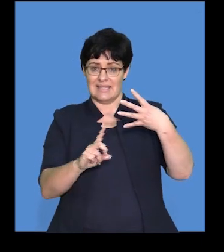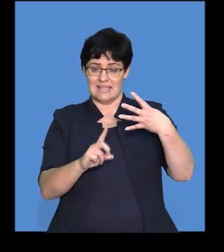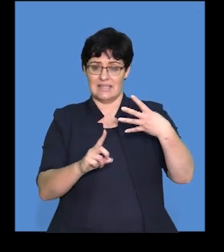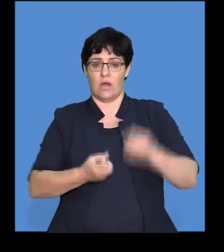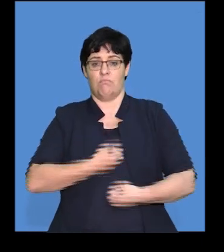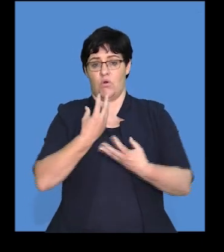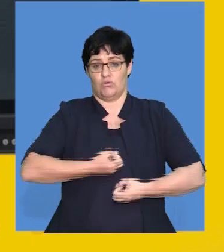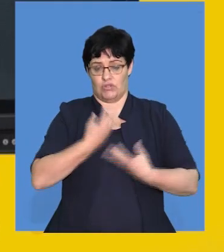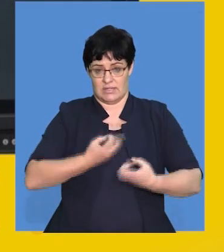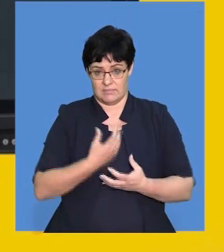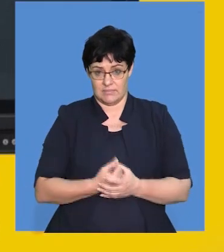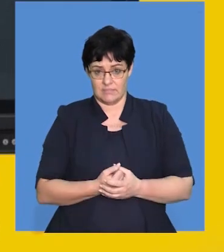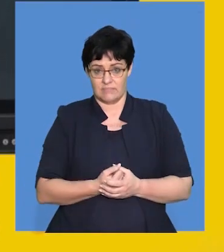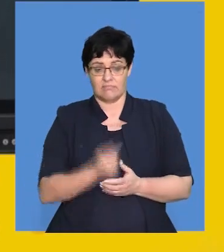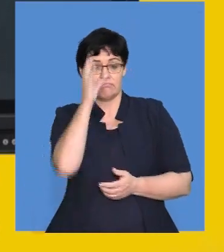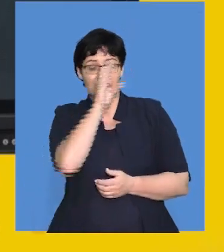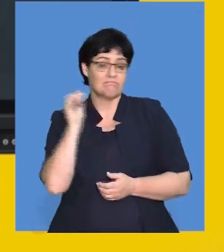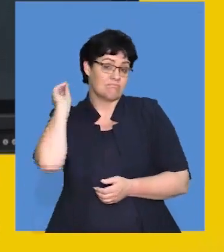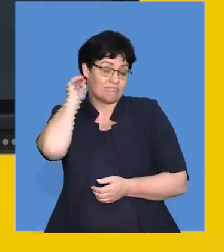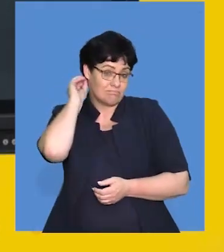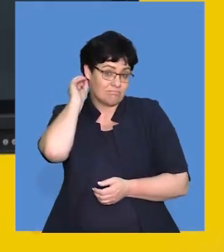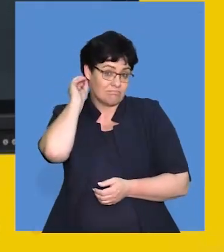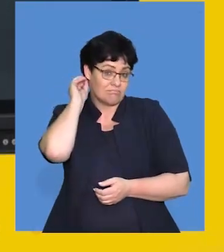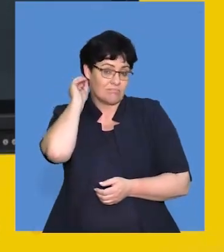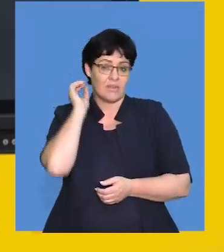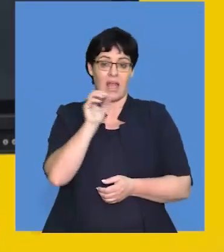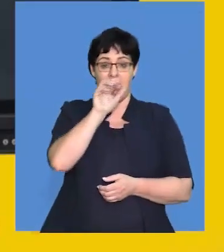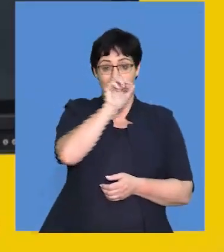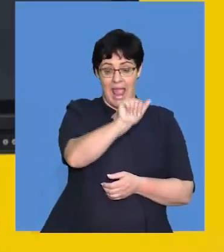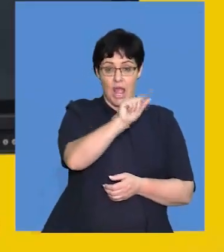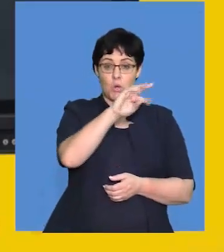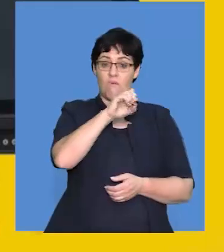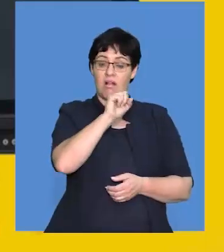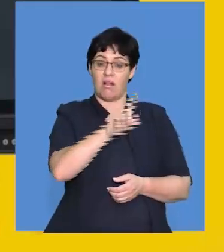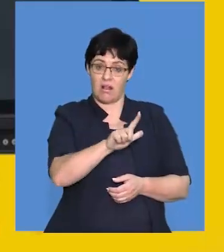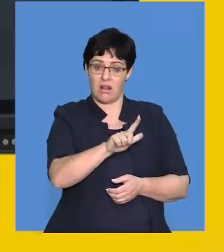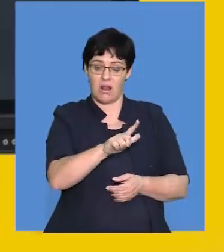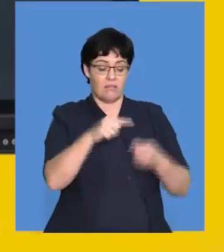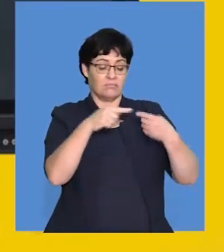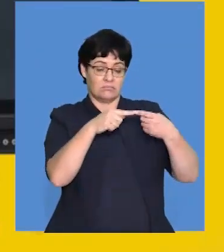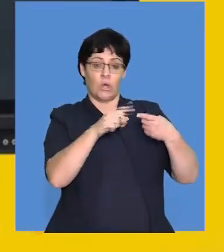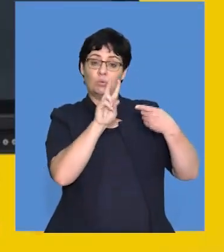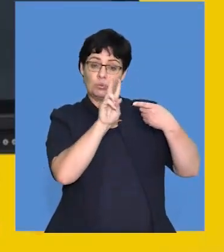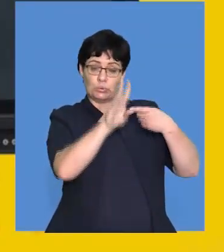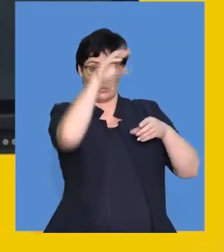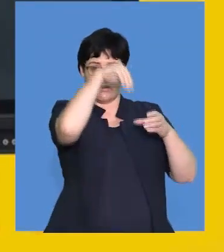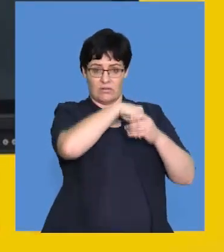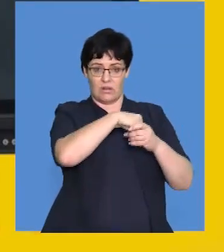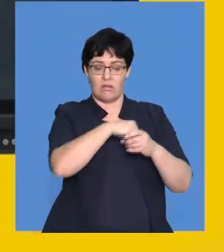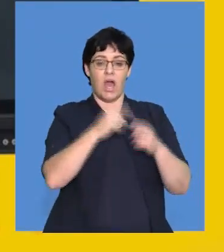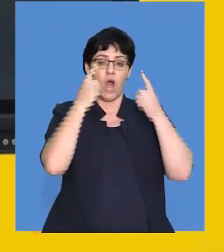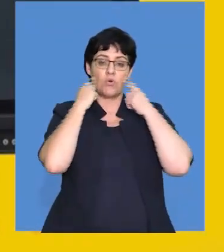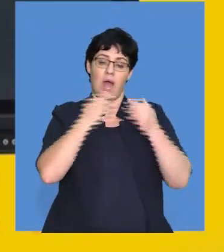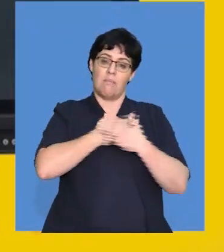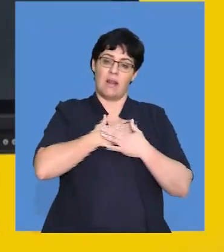D is poetry. I just want to remind you that section A, the novel, covers 2 novels, Cry